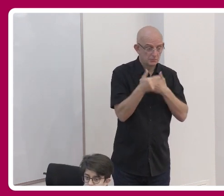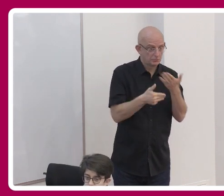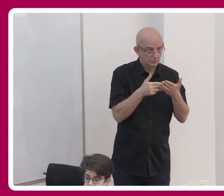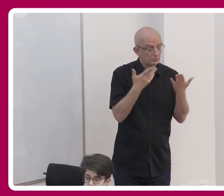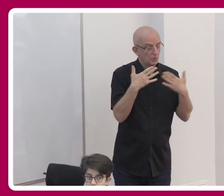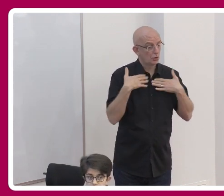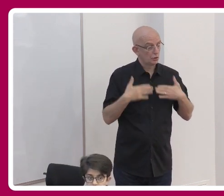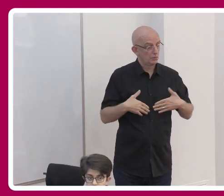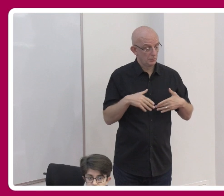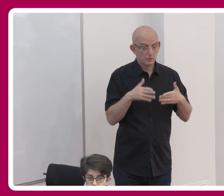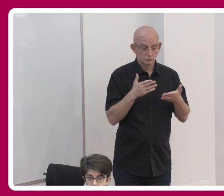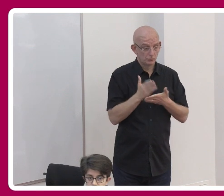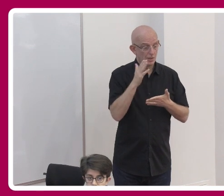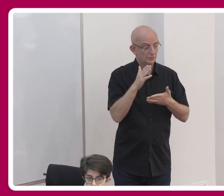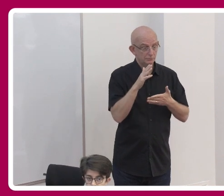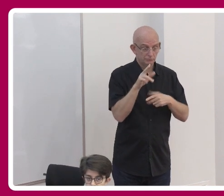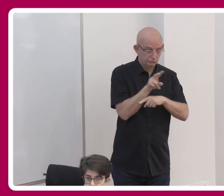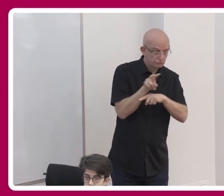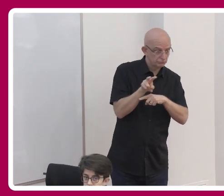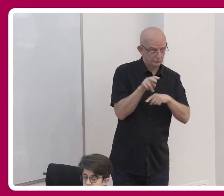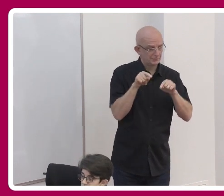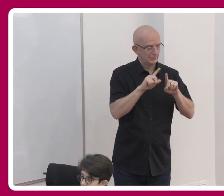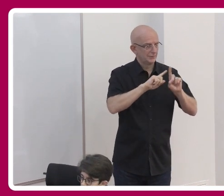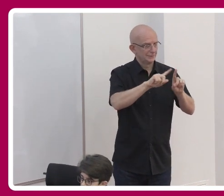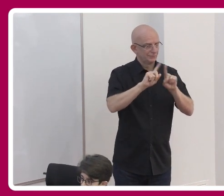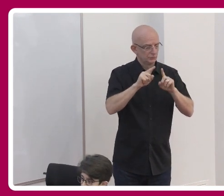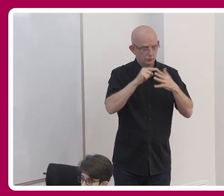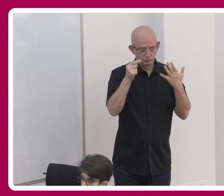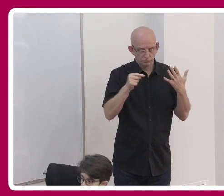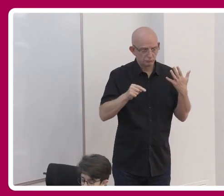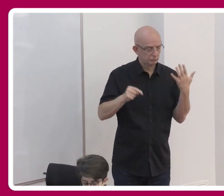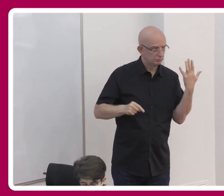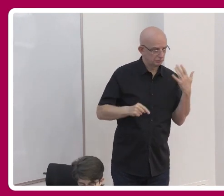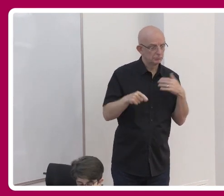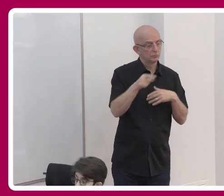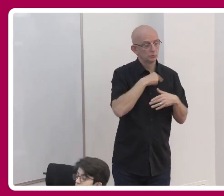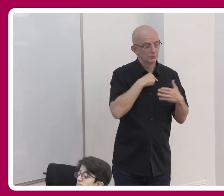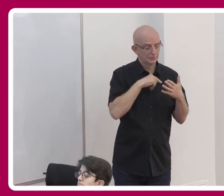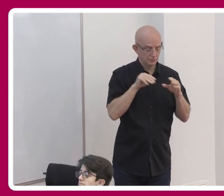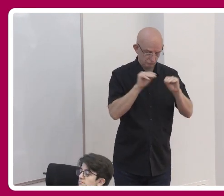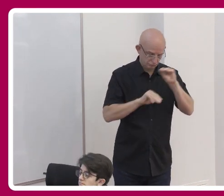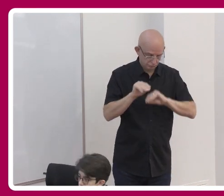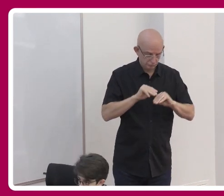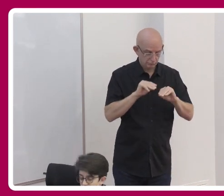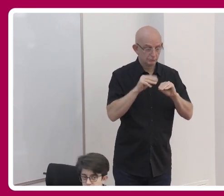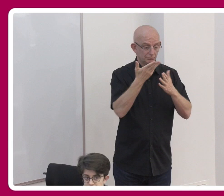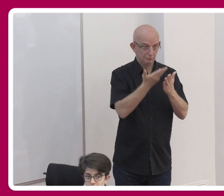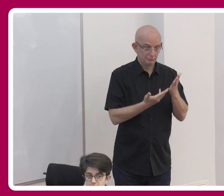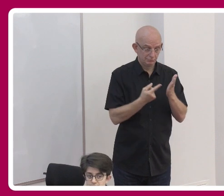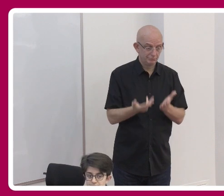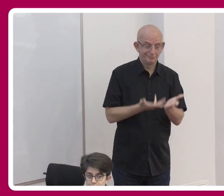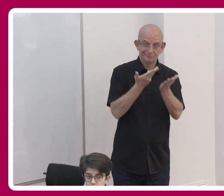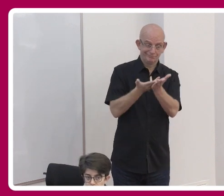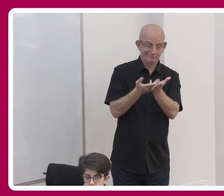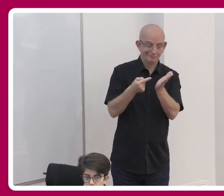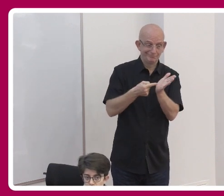our submissions will be submissions that include a women's rights angle, a children's rights angle. And